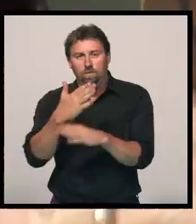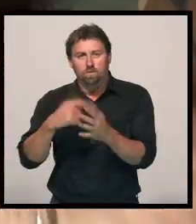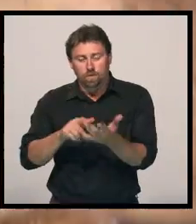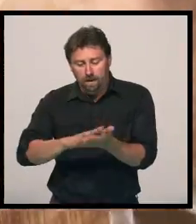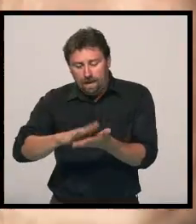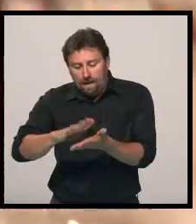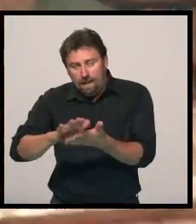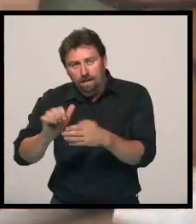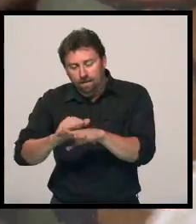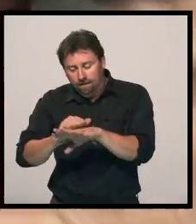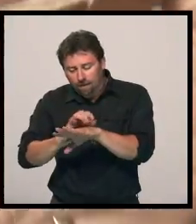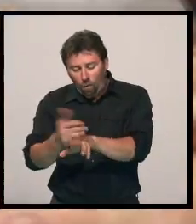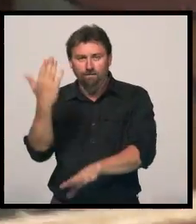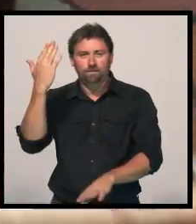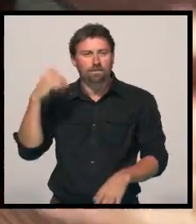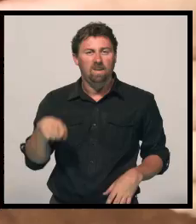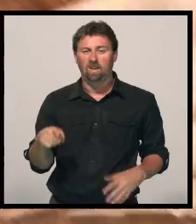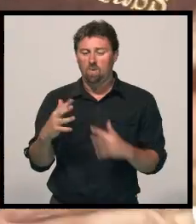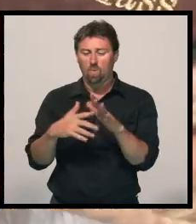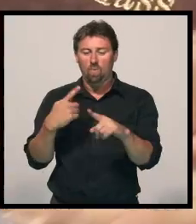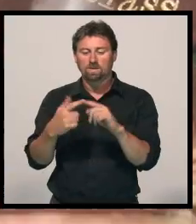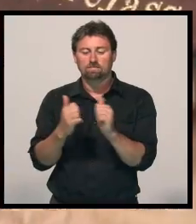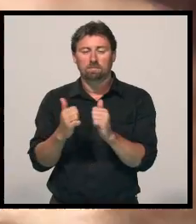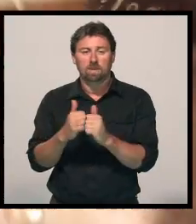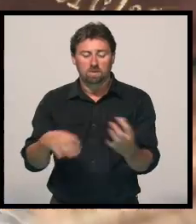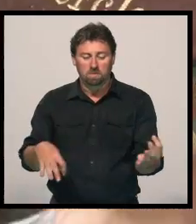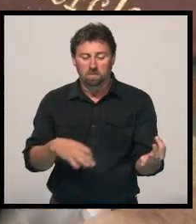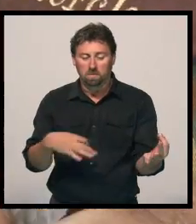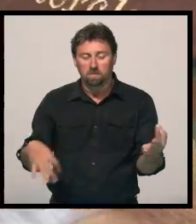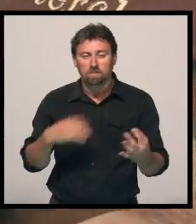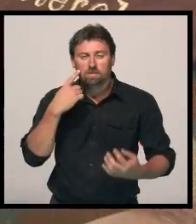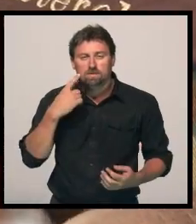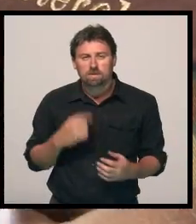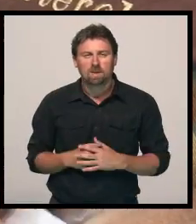go, wax lunch wrap. It doesn't matter if some stays on.